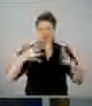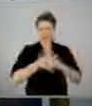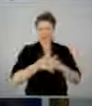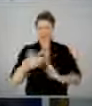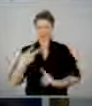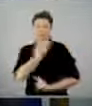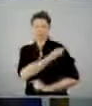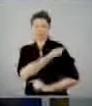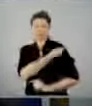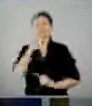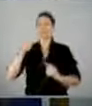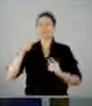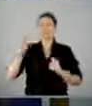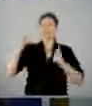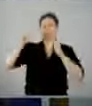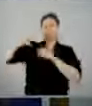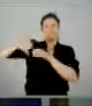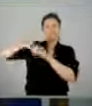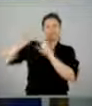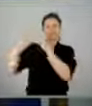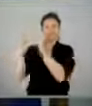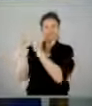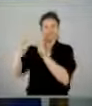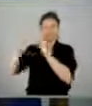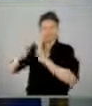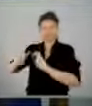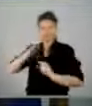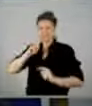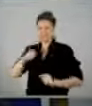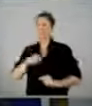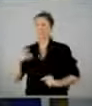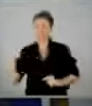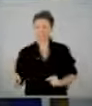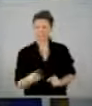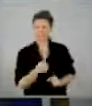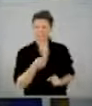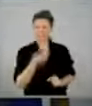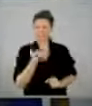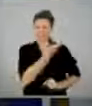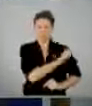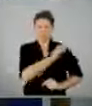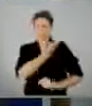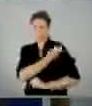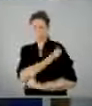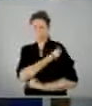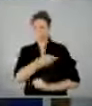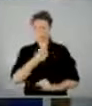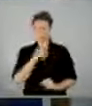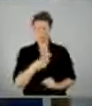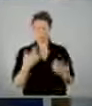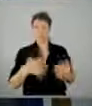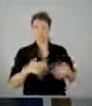there's 82% at least protection from those groups. And